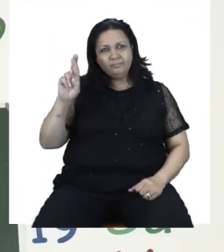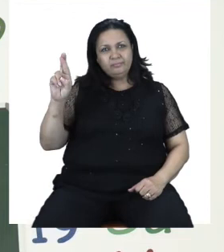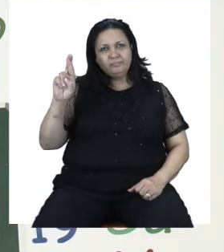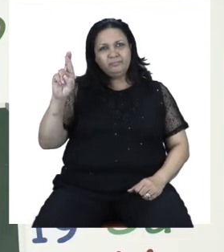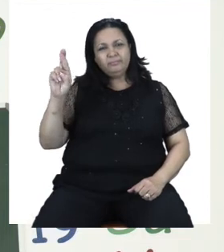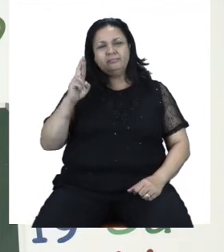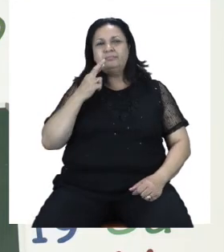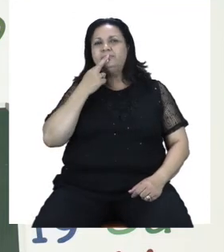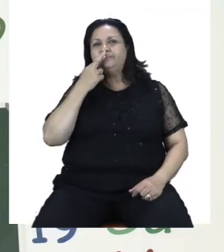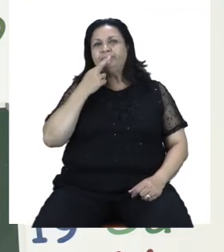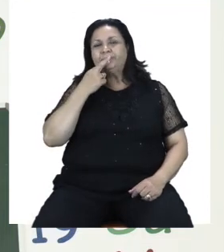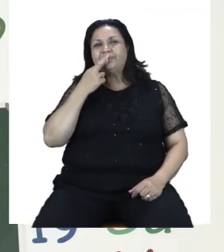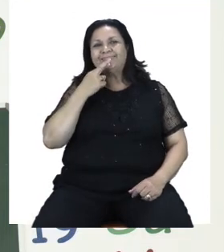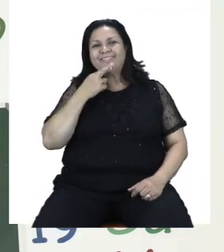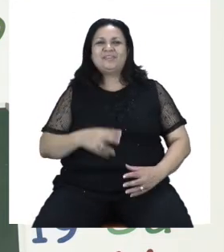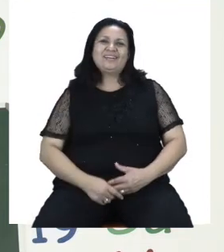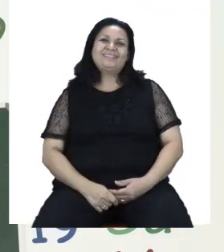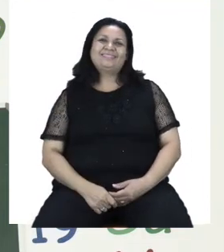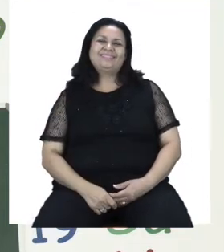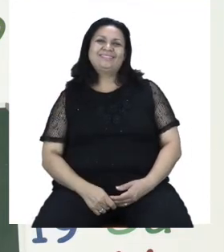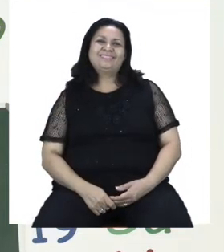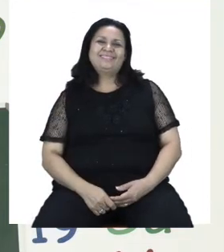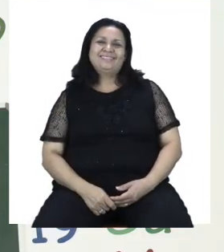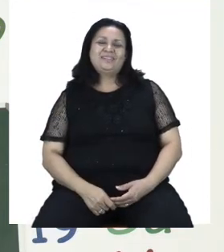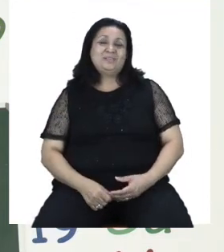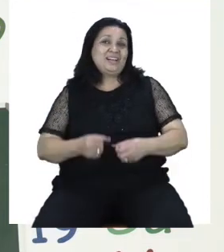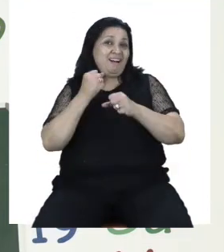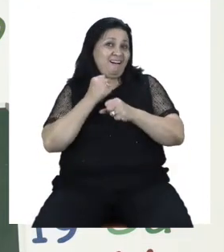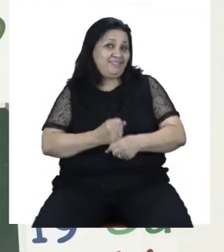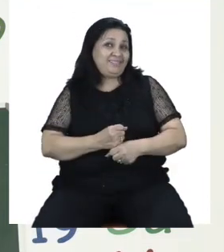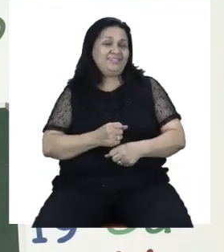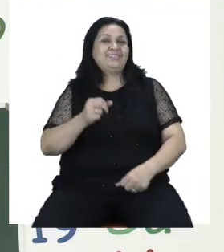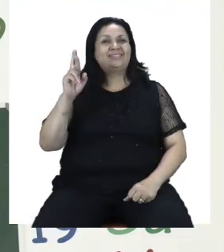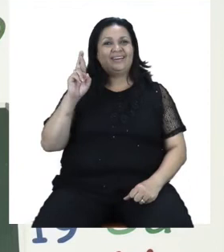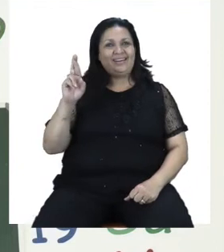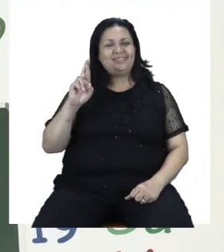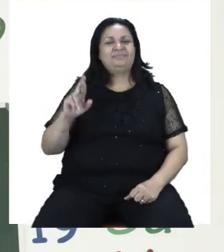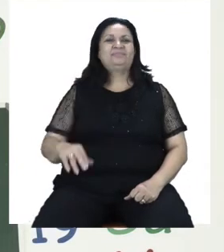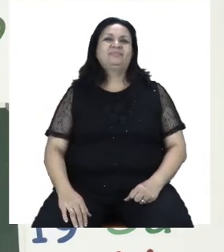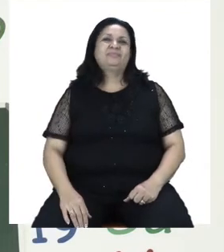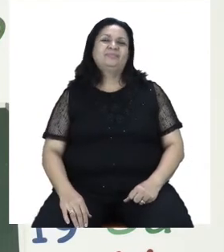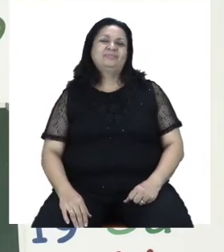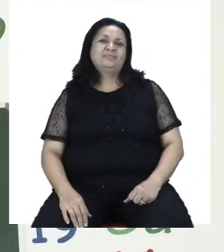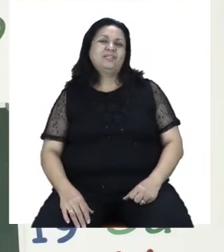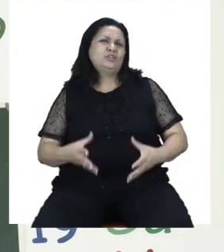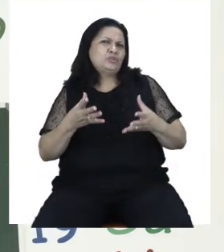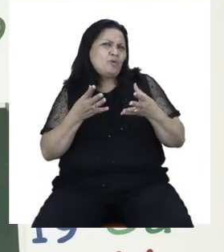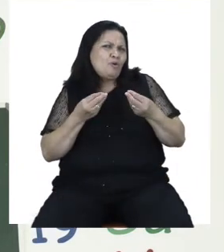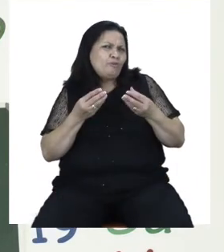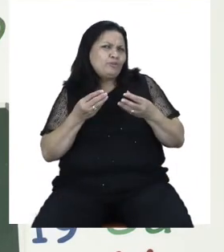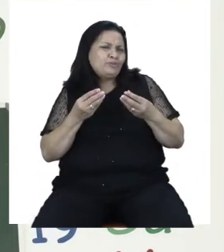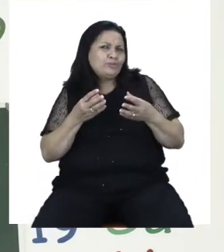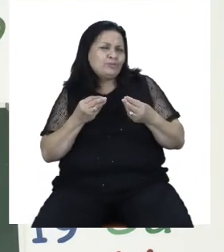So anything that is going to be hard, I will put on this side. And then anything that is going